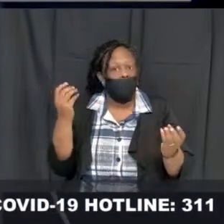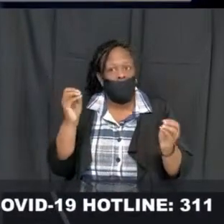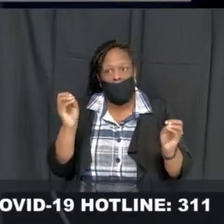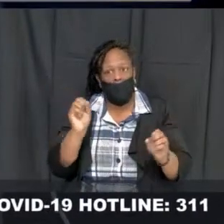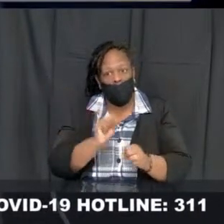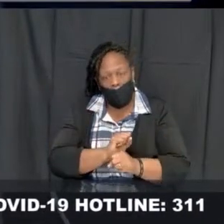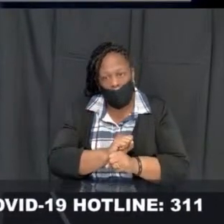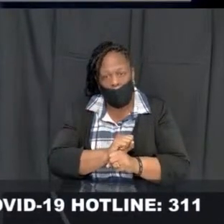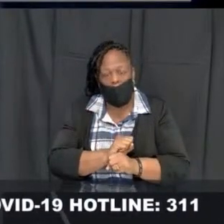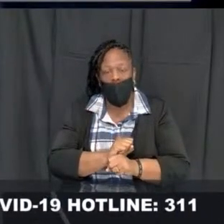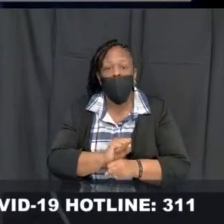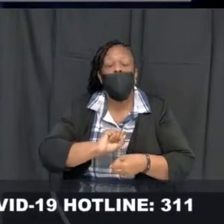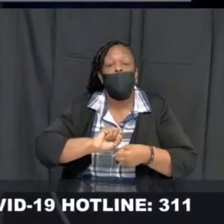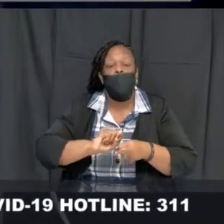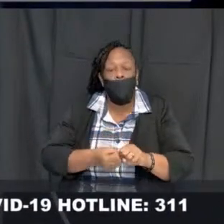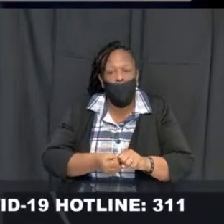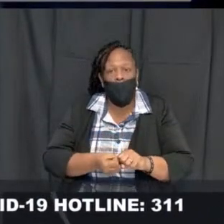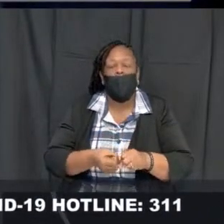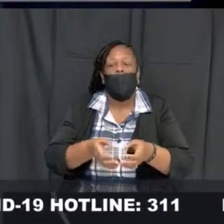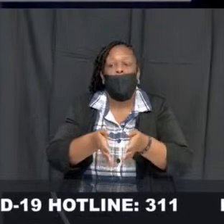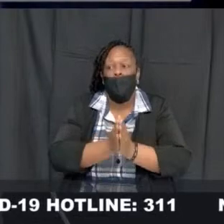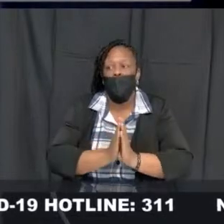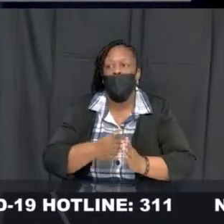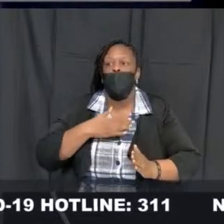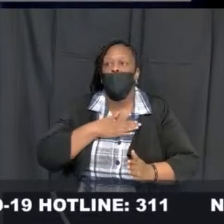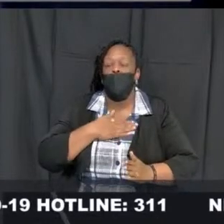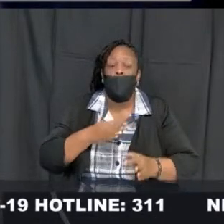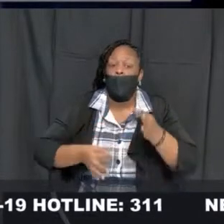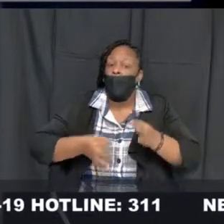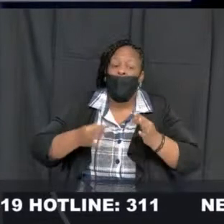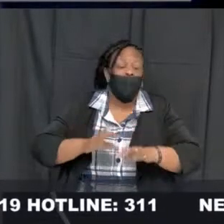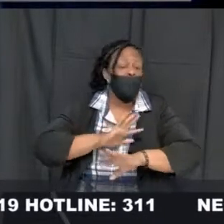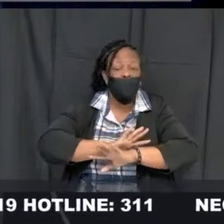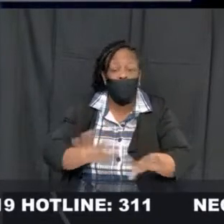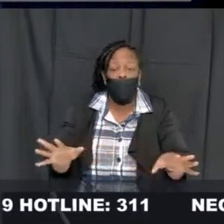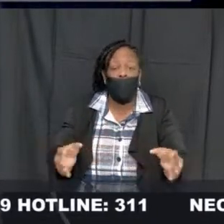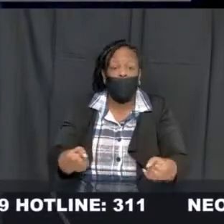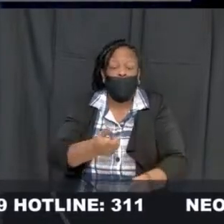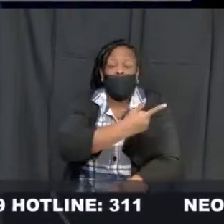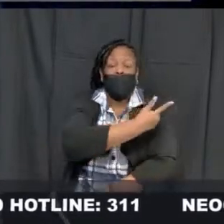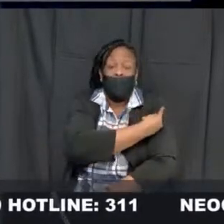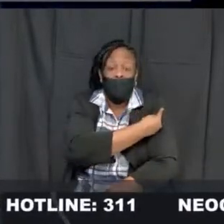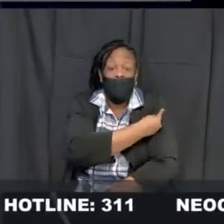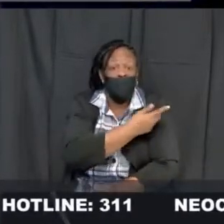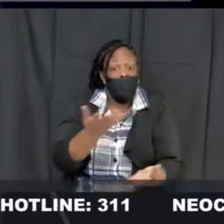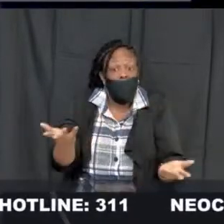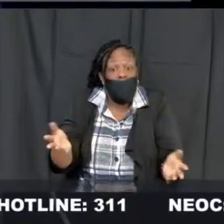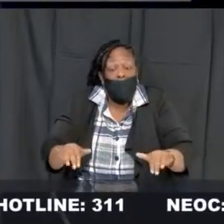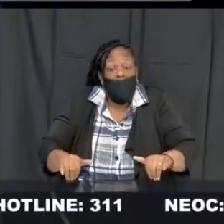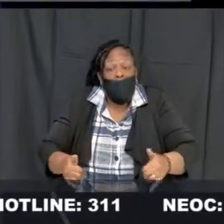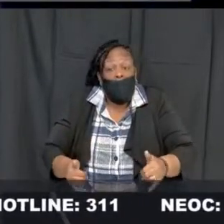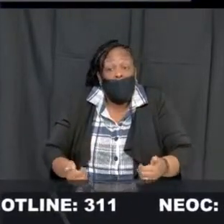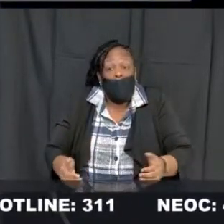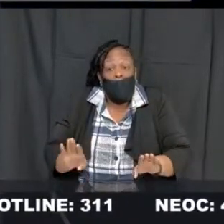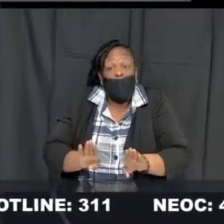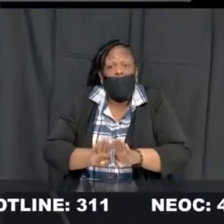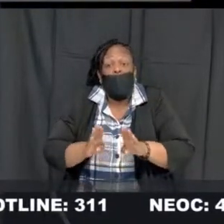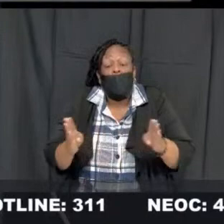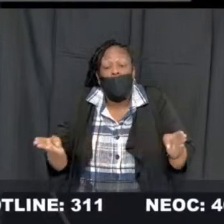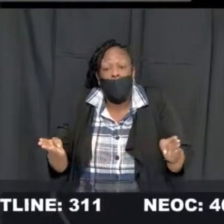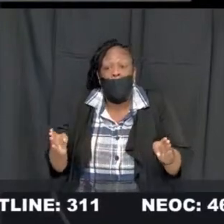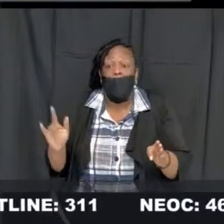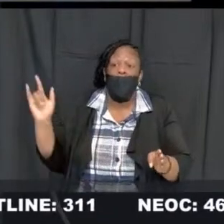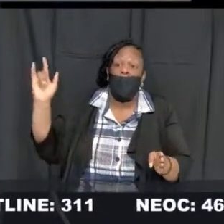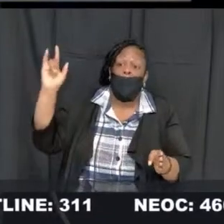don't vaccinate, your business can't restart. We can't reignite. We cannot get the economy going. If you don't